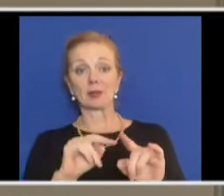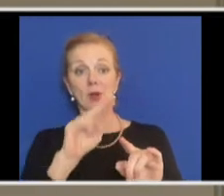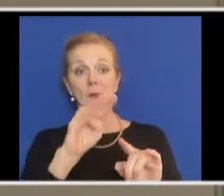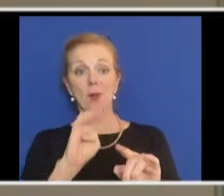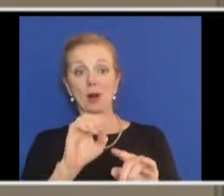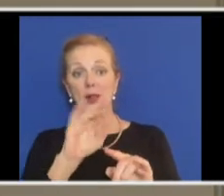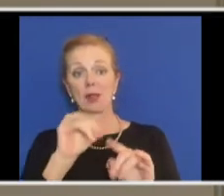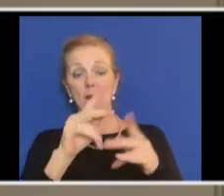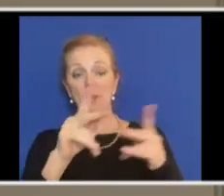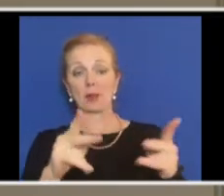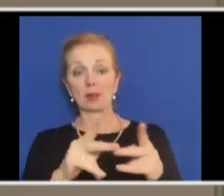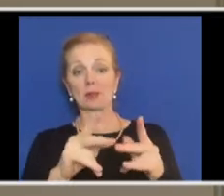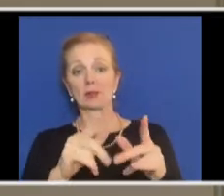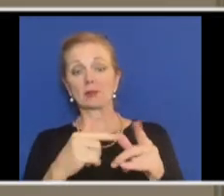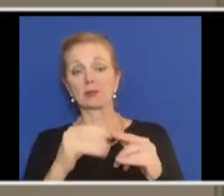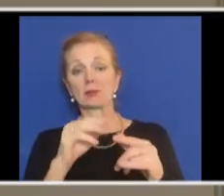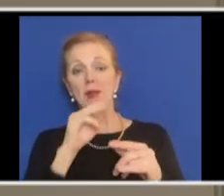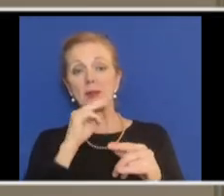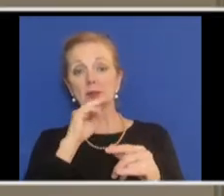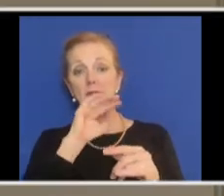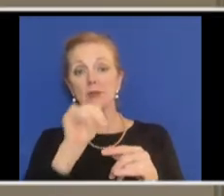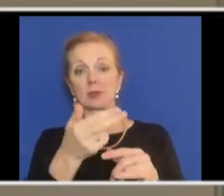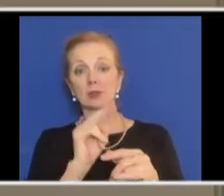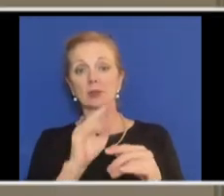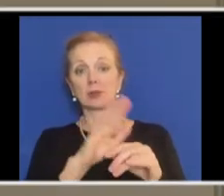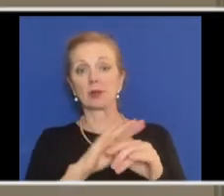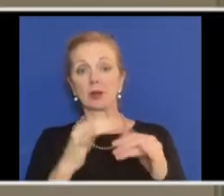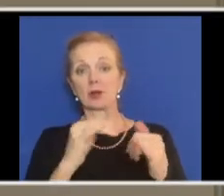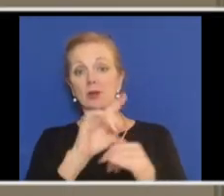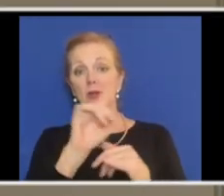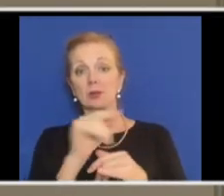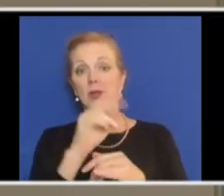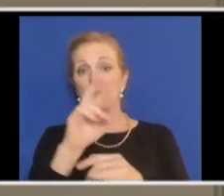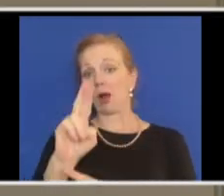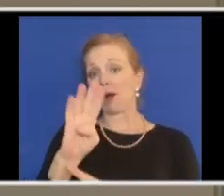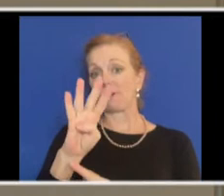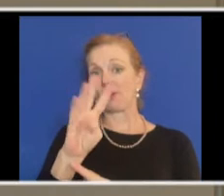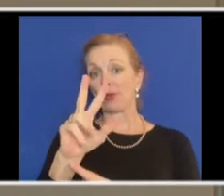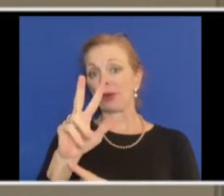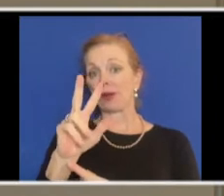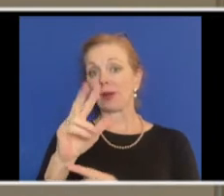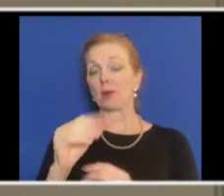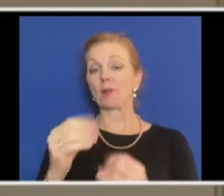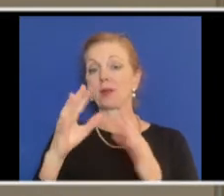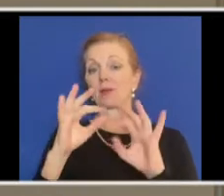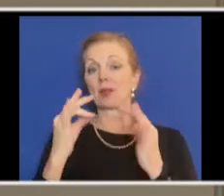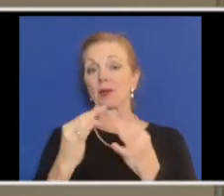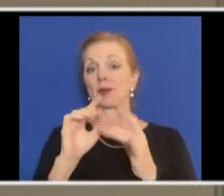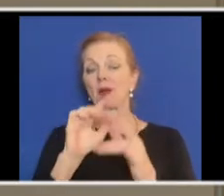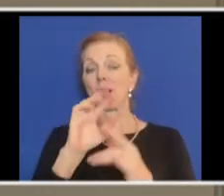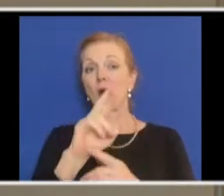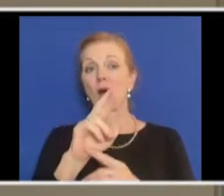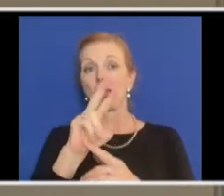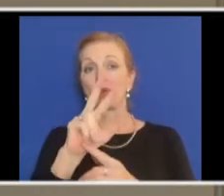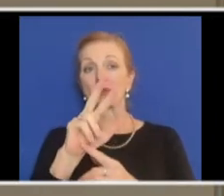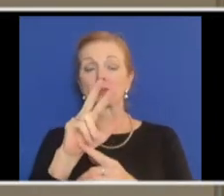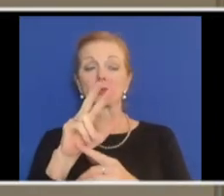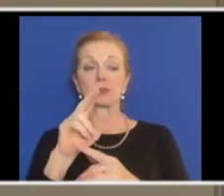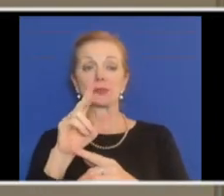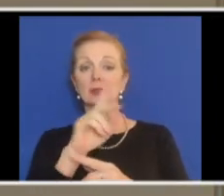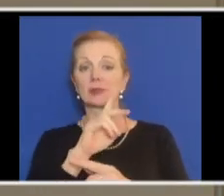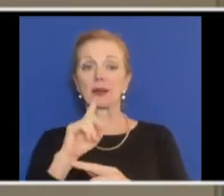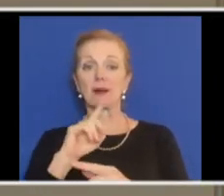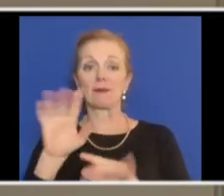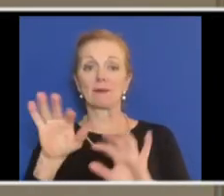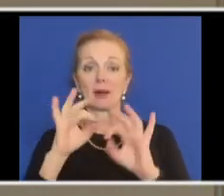in Council District Four Miss Johnson's District the current zoning is r43 multi-family residential and our three single family residential and